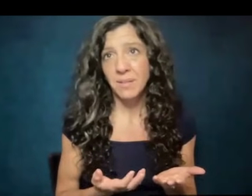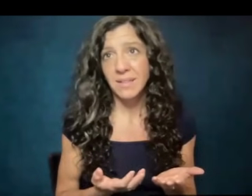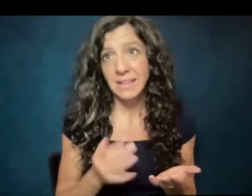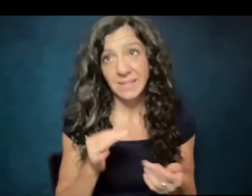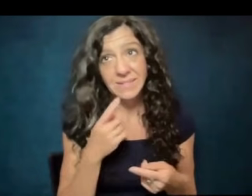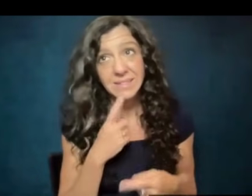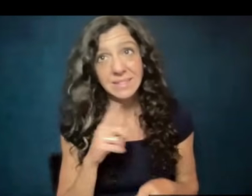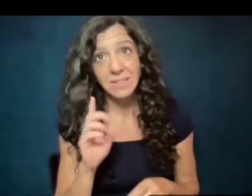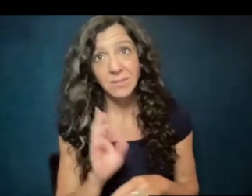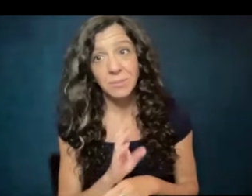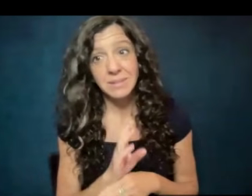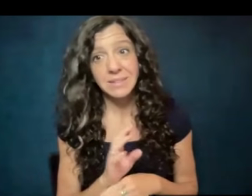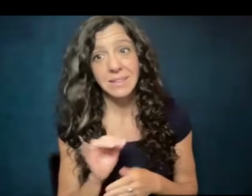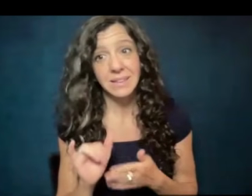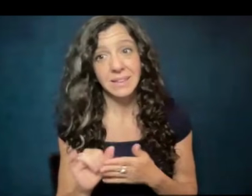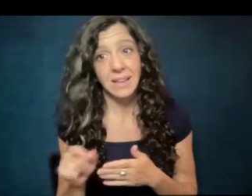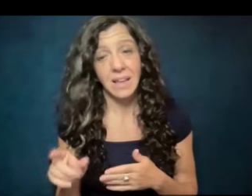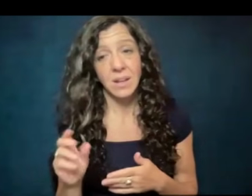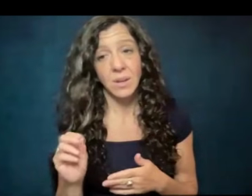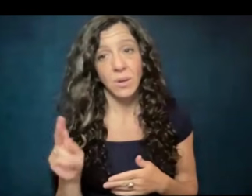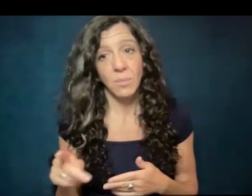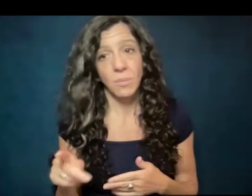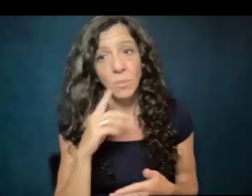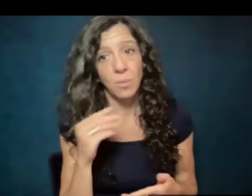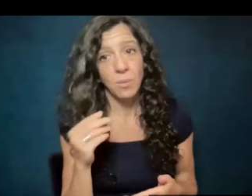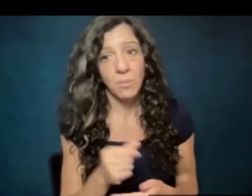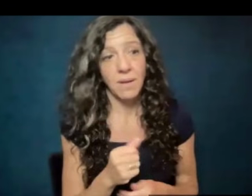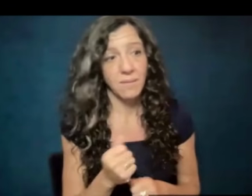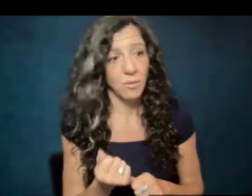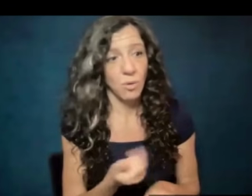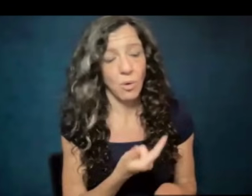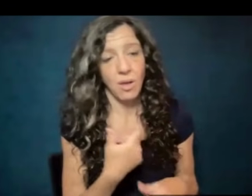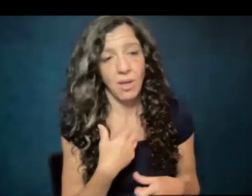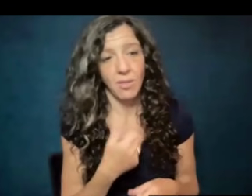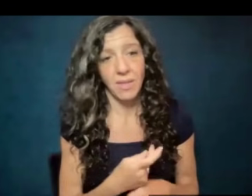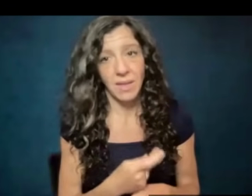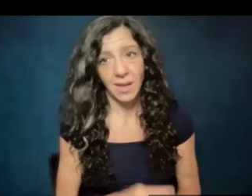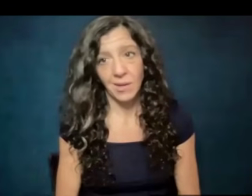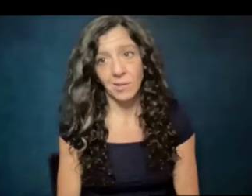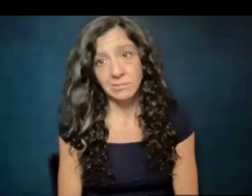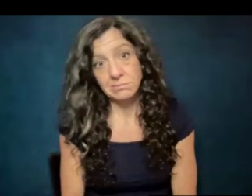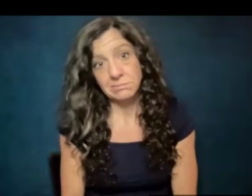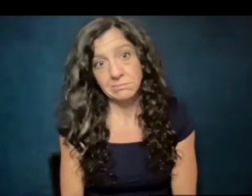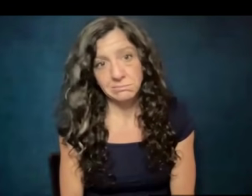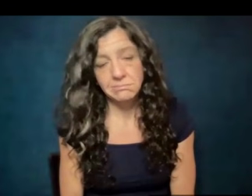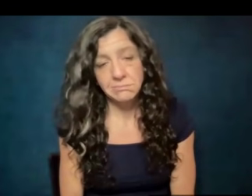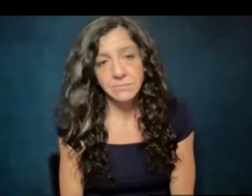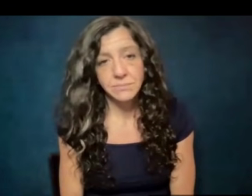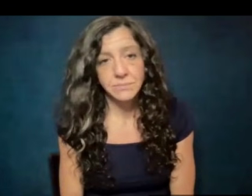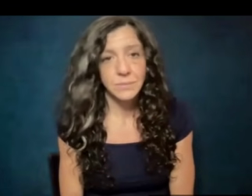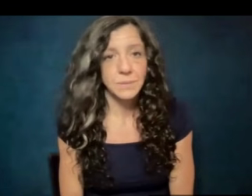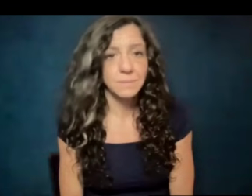successful business, that that corporation is going to pay for everybody's health care. That's what happens.